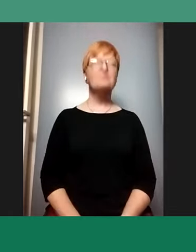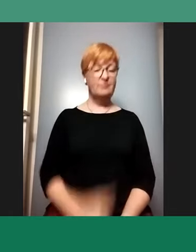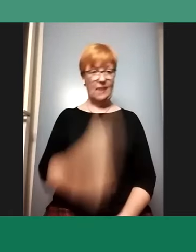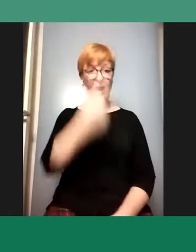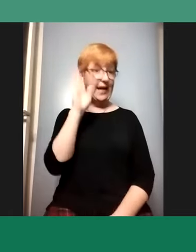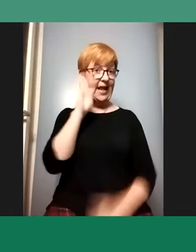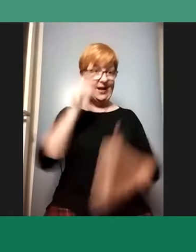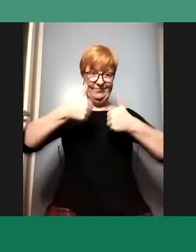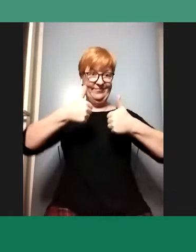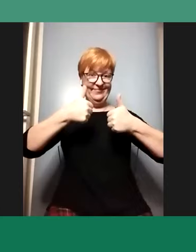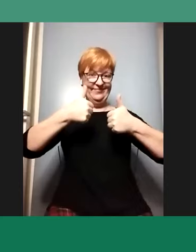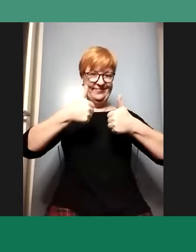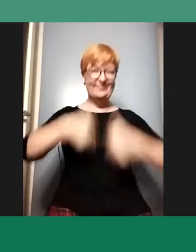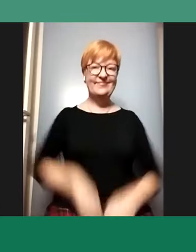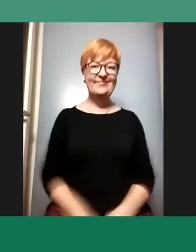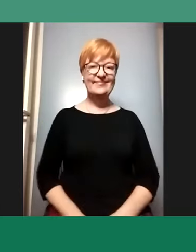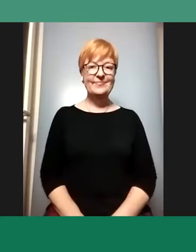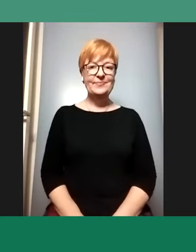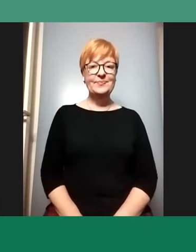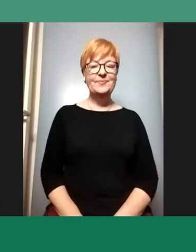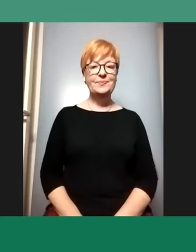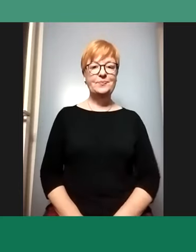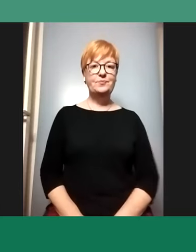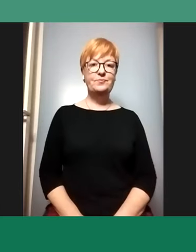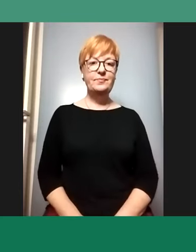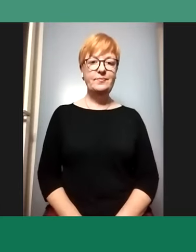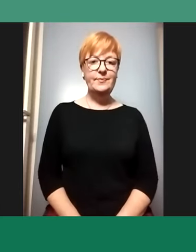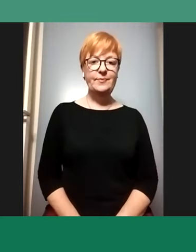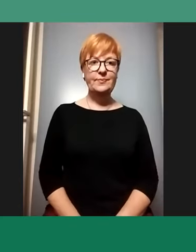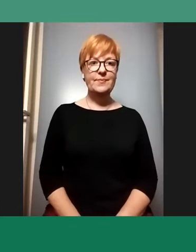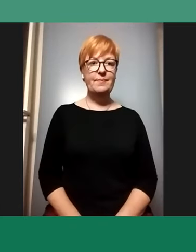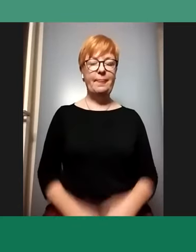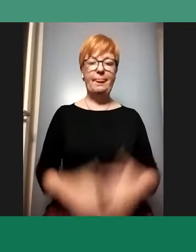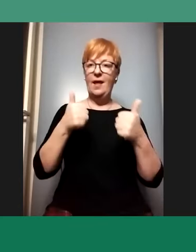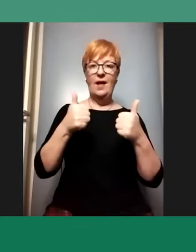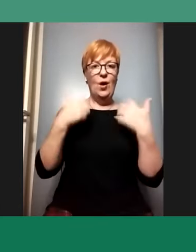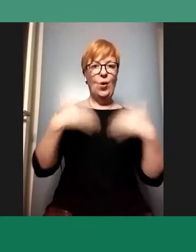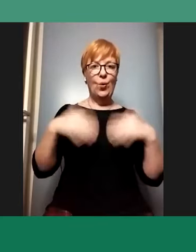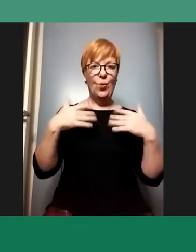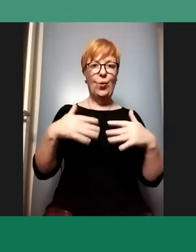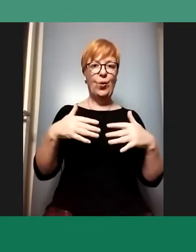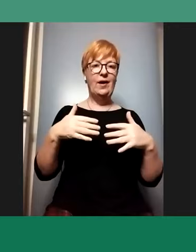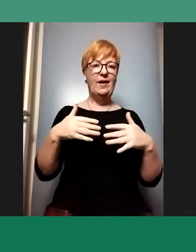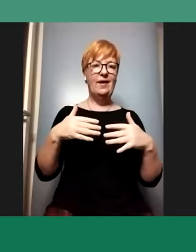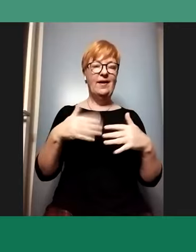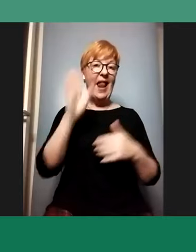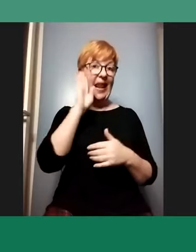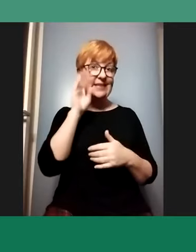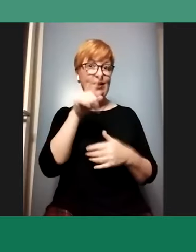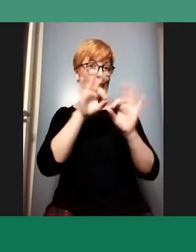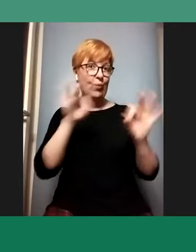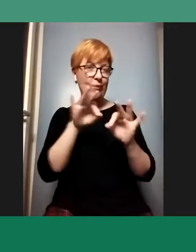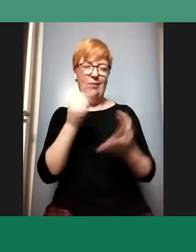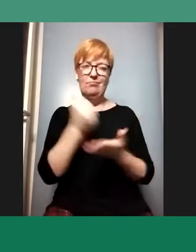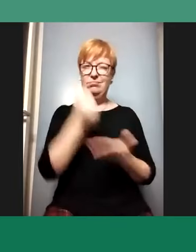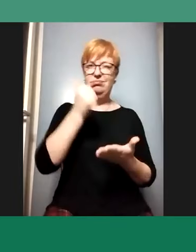I can hear you. You can hear me. Okay, you got me. Yeah. Okay, cool. But basically, I was just saying it's a great project from Mallow and Joel and Jones, so give it a listen. But I want to invite back